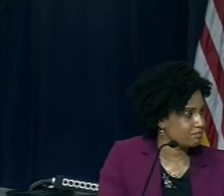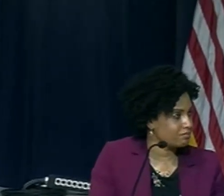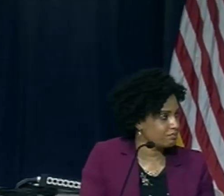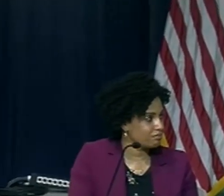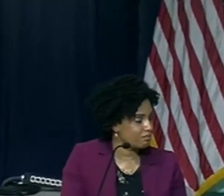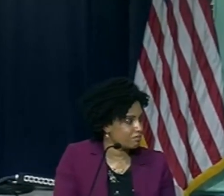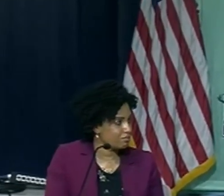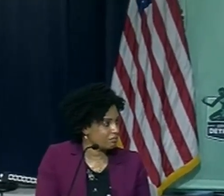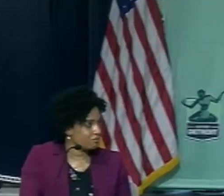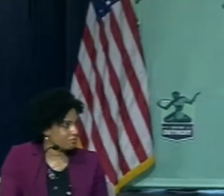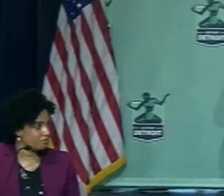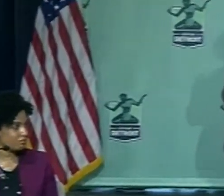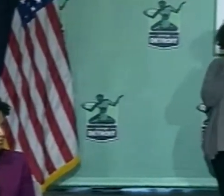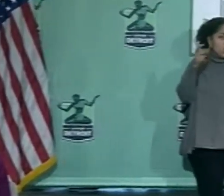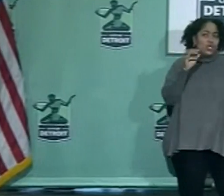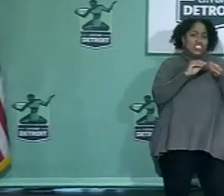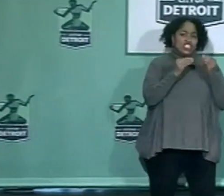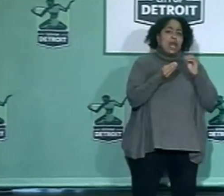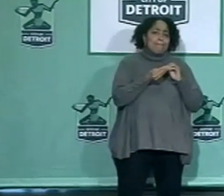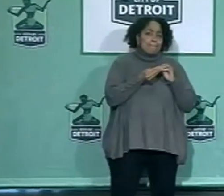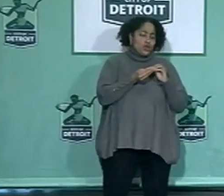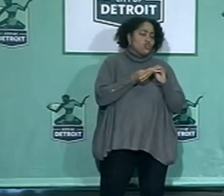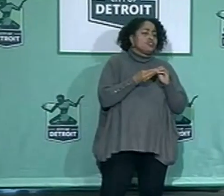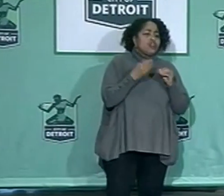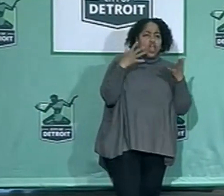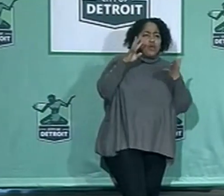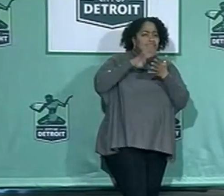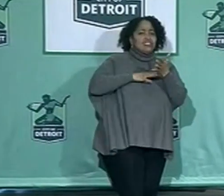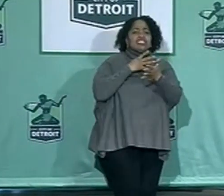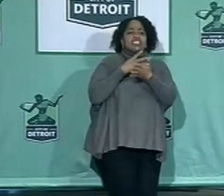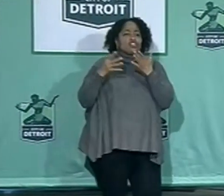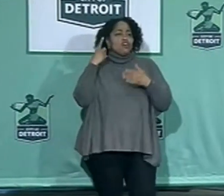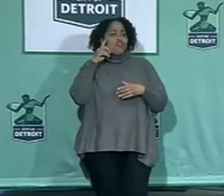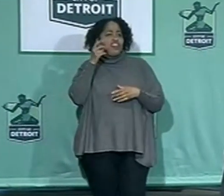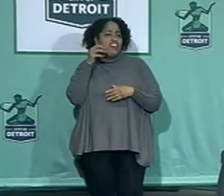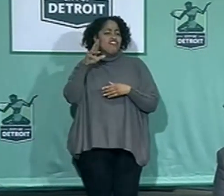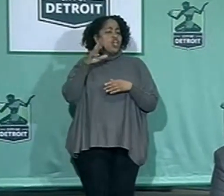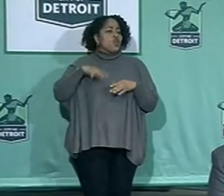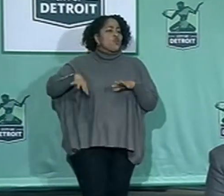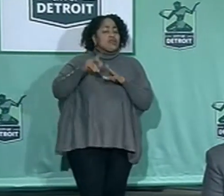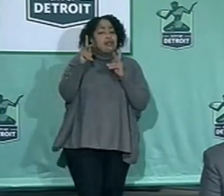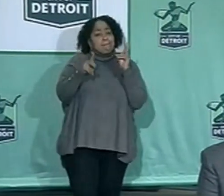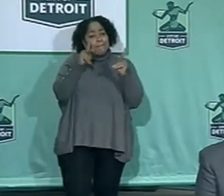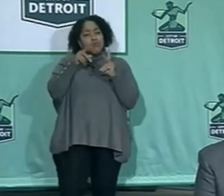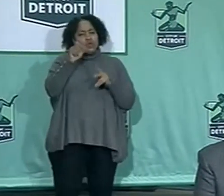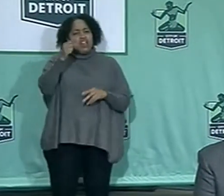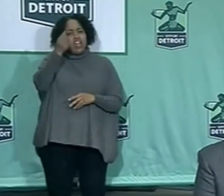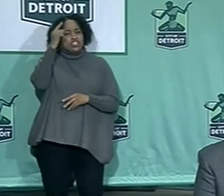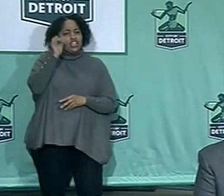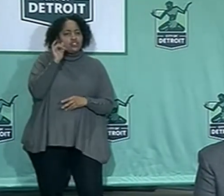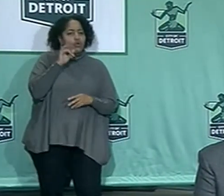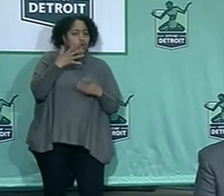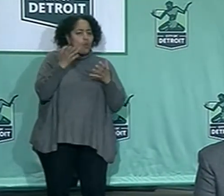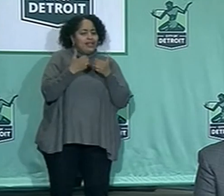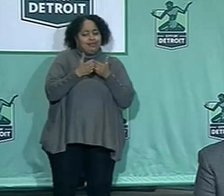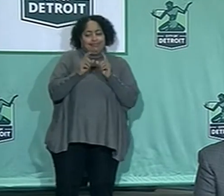and there have been huge numbers have already been scheduled to the fairgrounds. So the folks, and you can understand it, wanted to